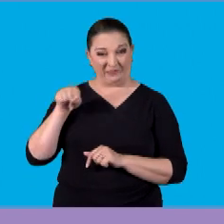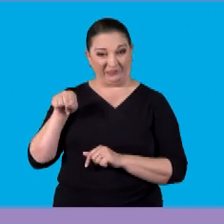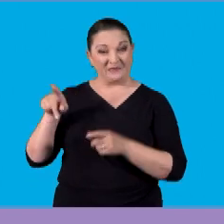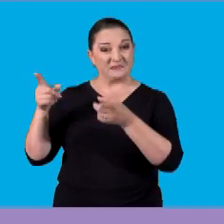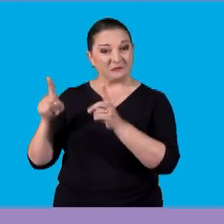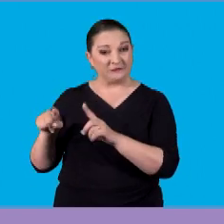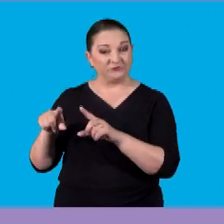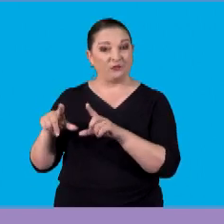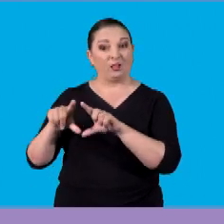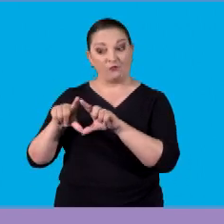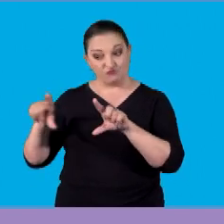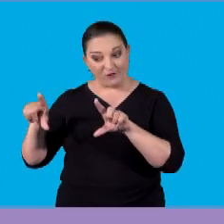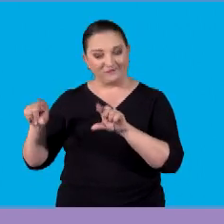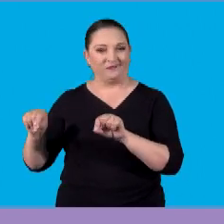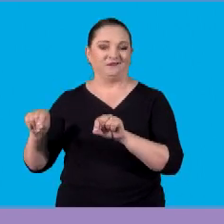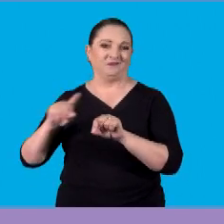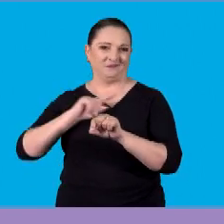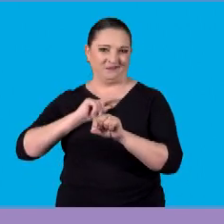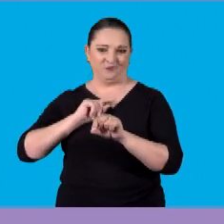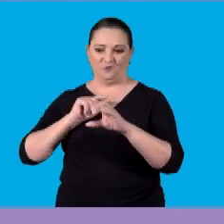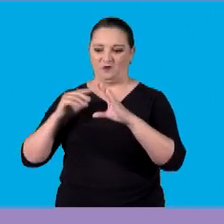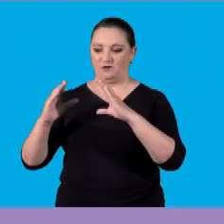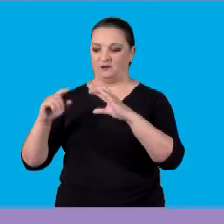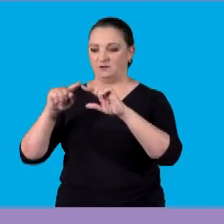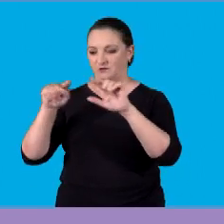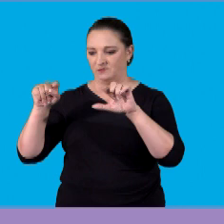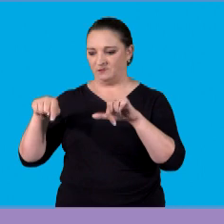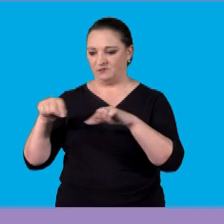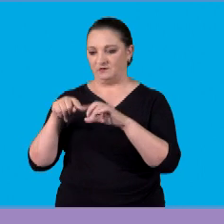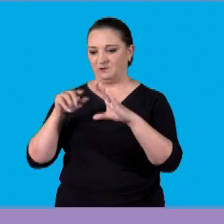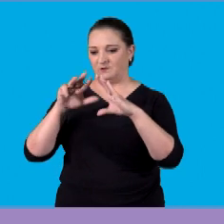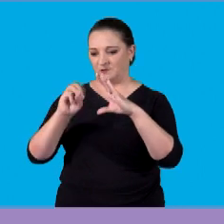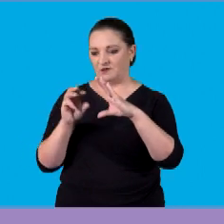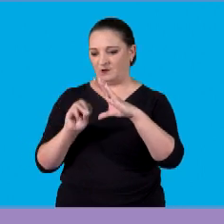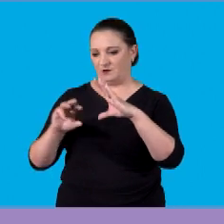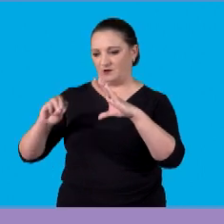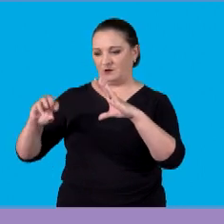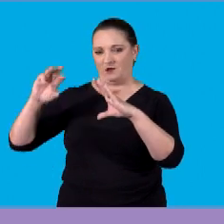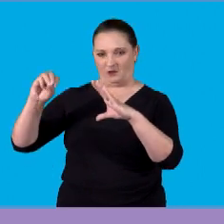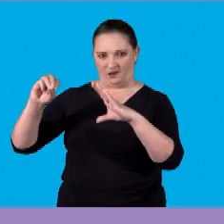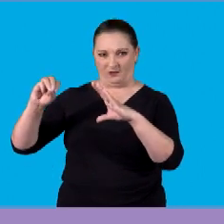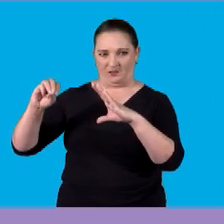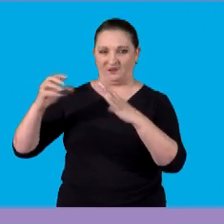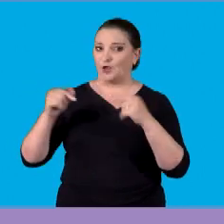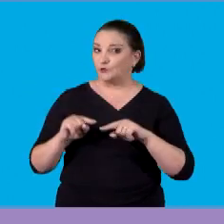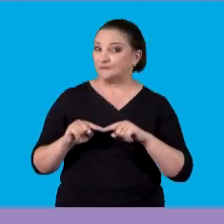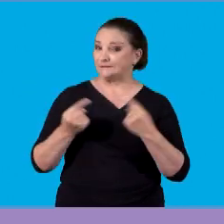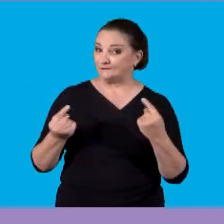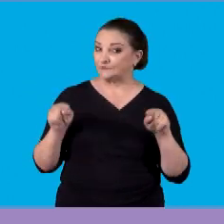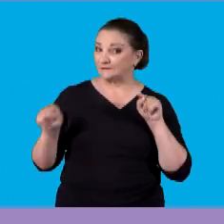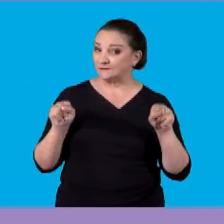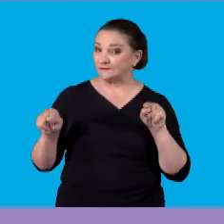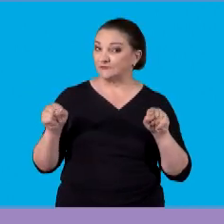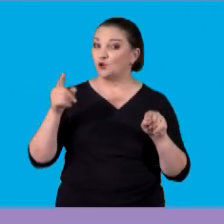a special a rectangle. So all of the angles there are equals to 90 degrees. So the main difference between a